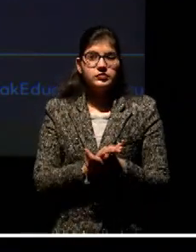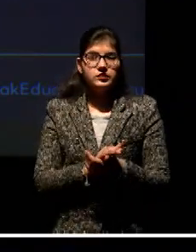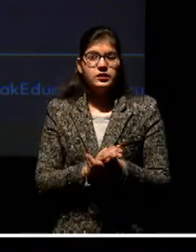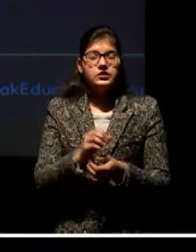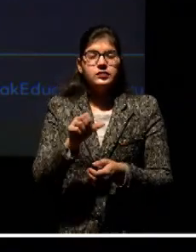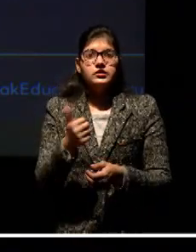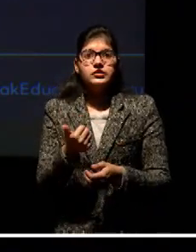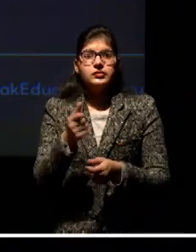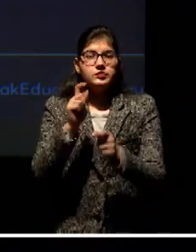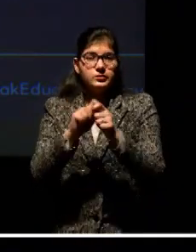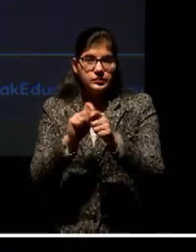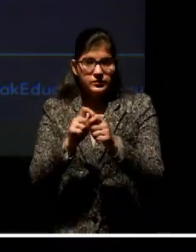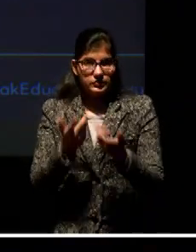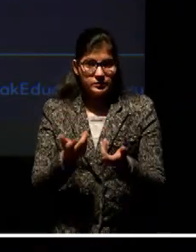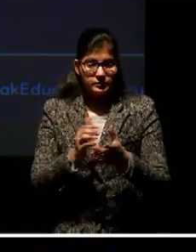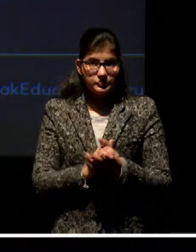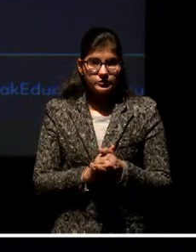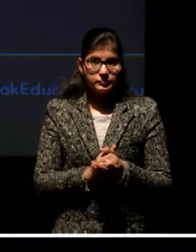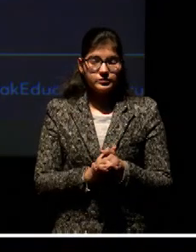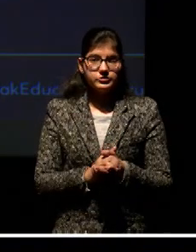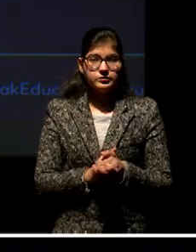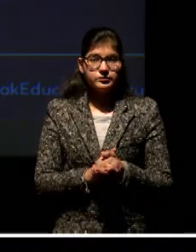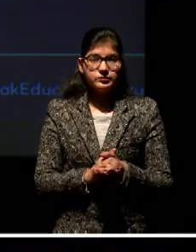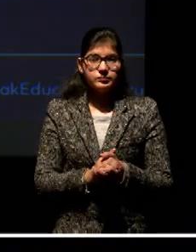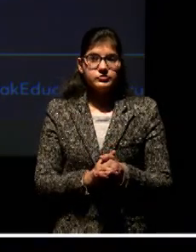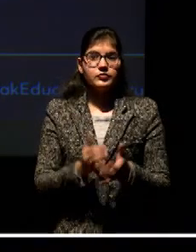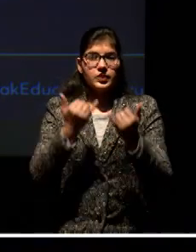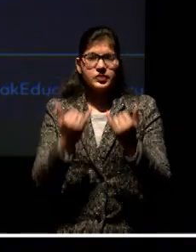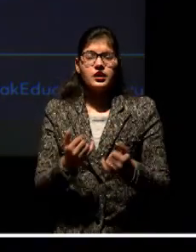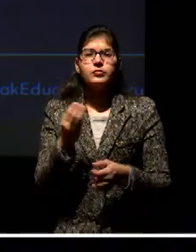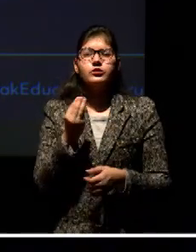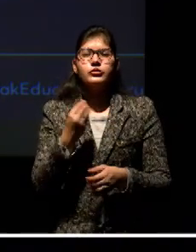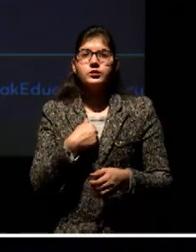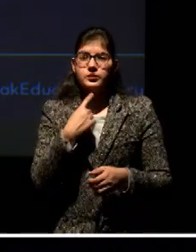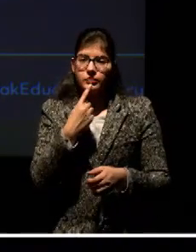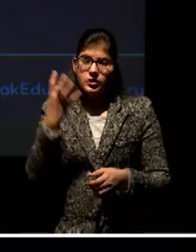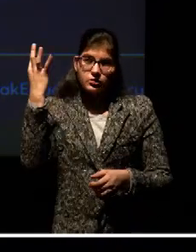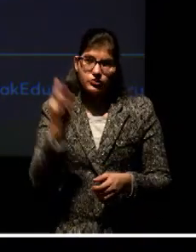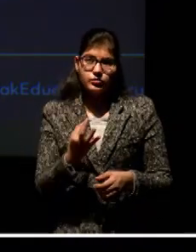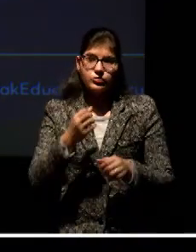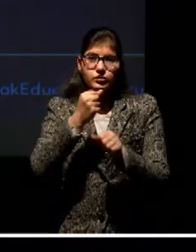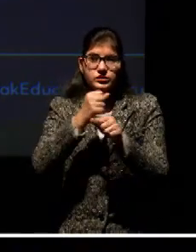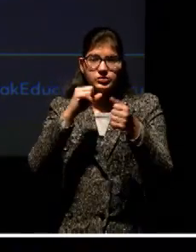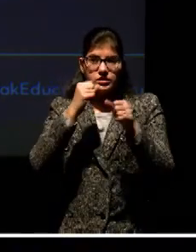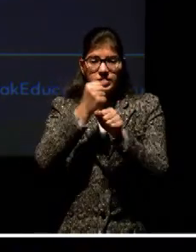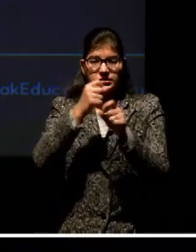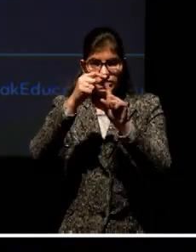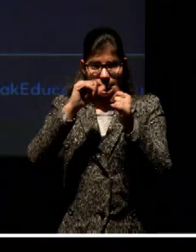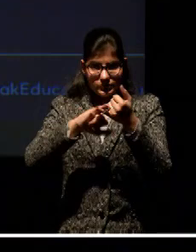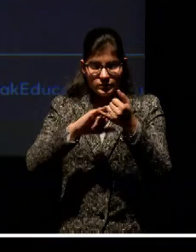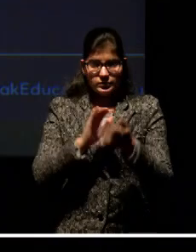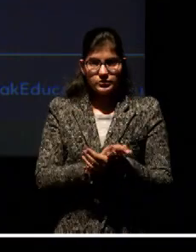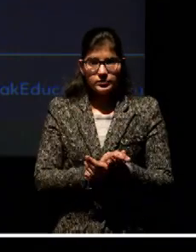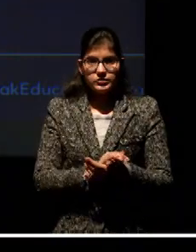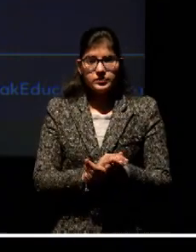IT enablement in his state also, as well as at national level. Now we have something new which is coming up globally, and many of you would have heard it.